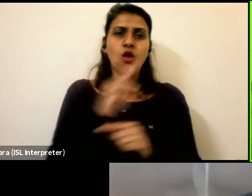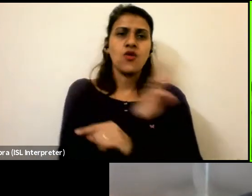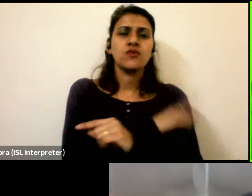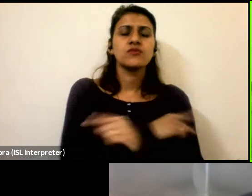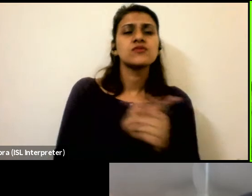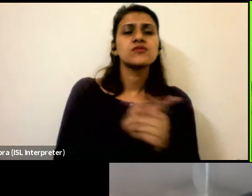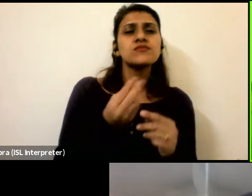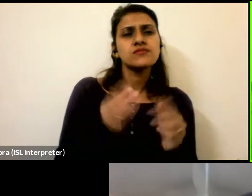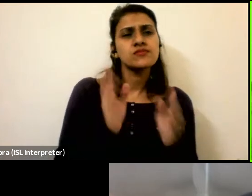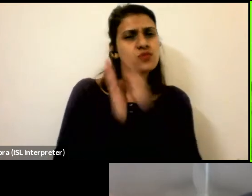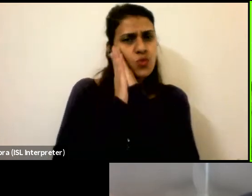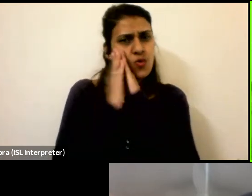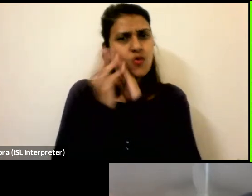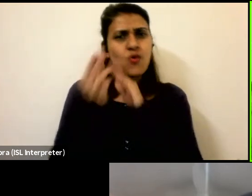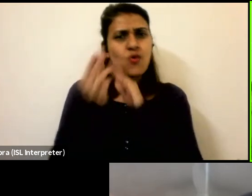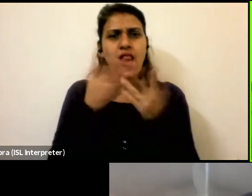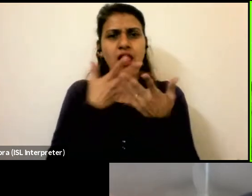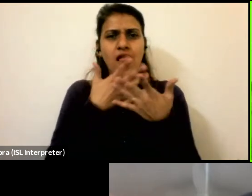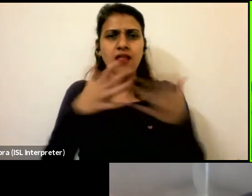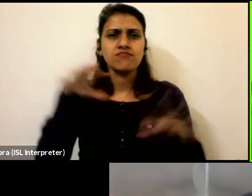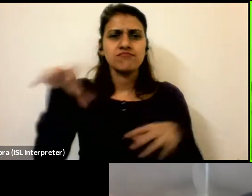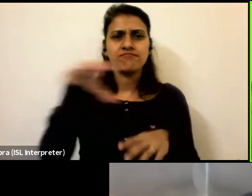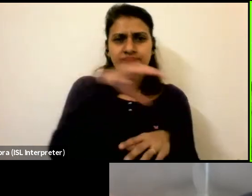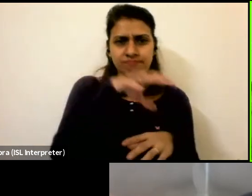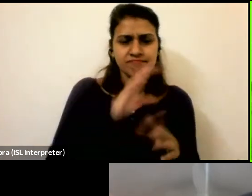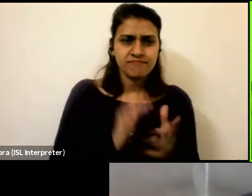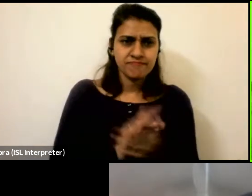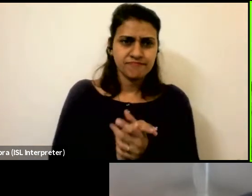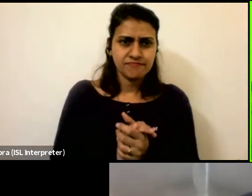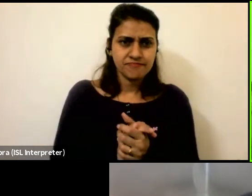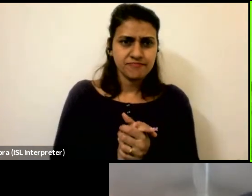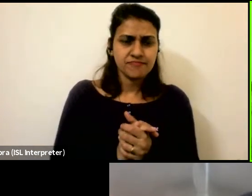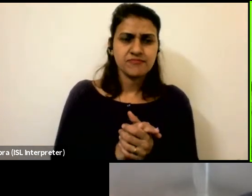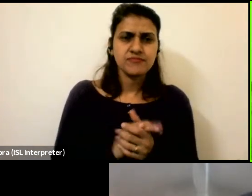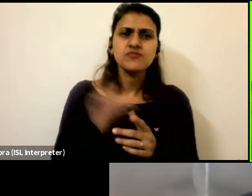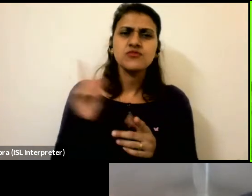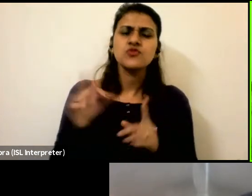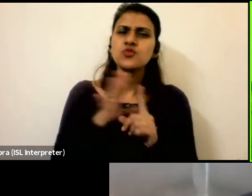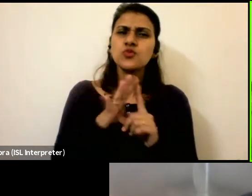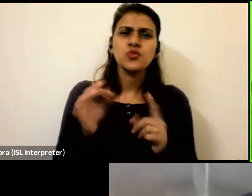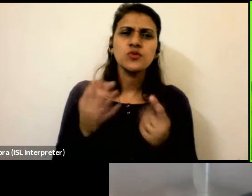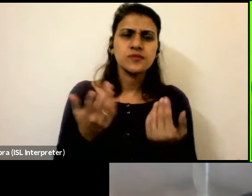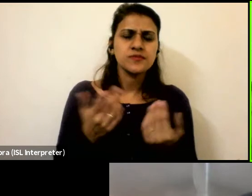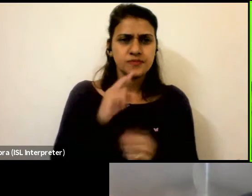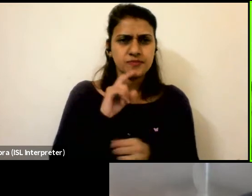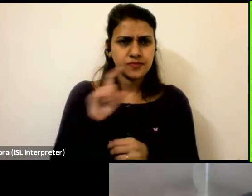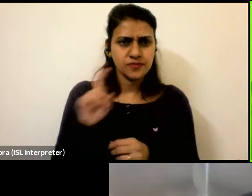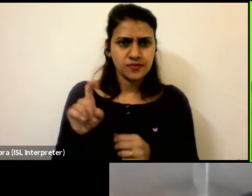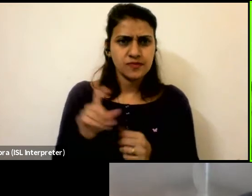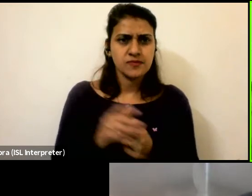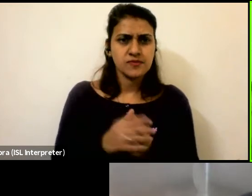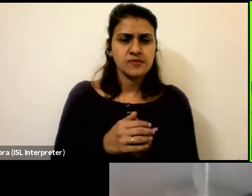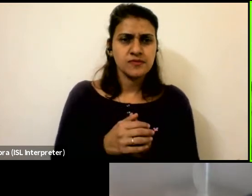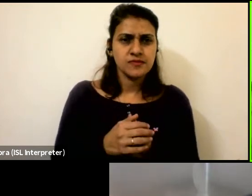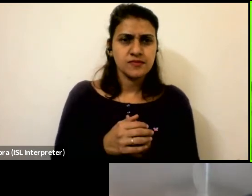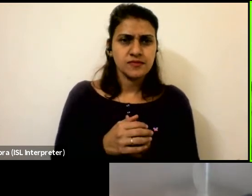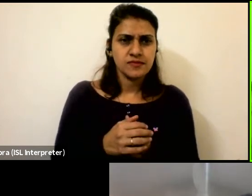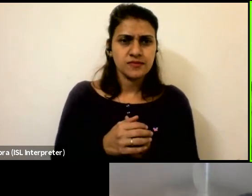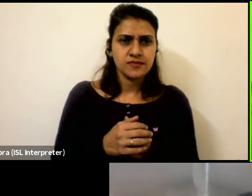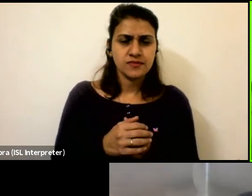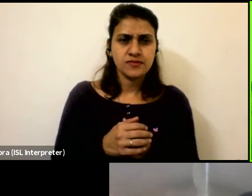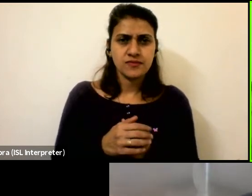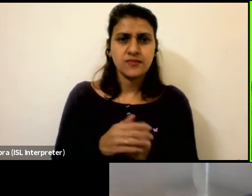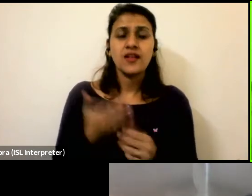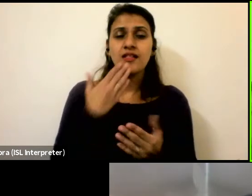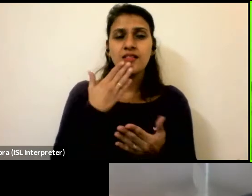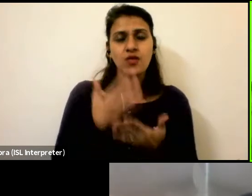of this, Salesforce work that you do. So, we'll probably try and see how we can leverage you, and we'll